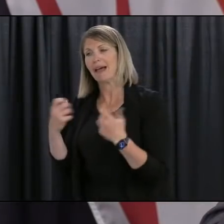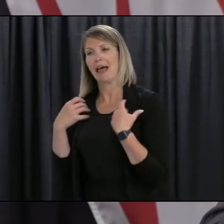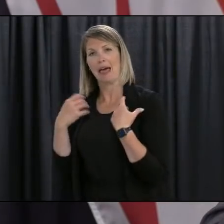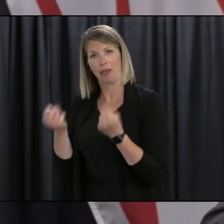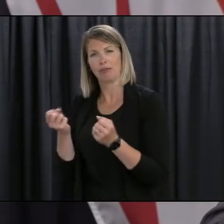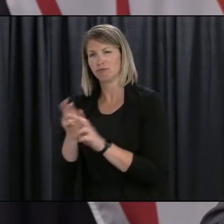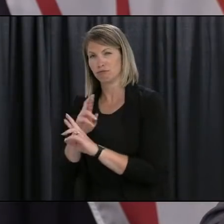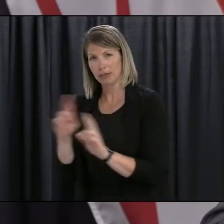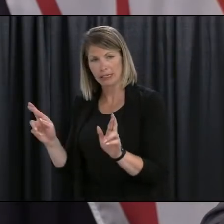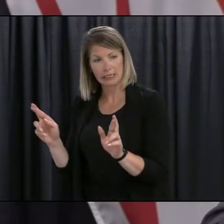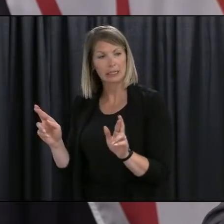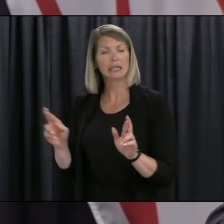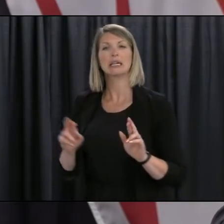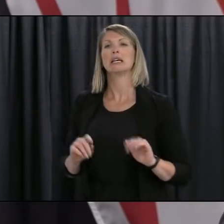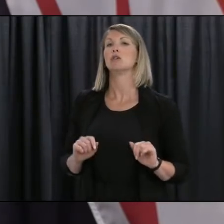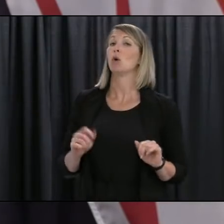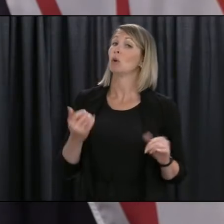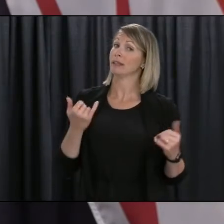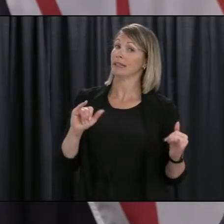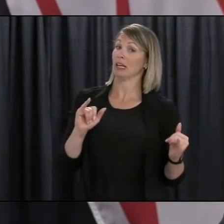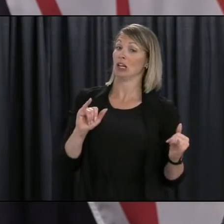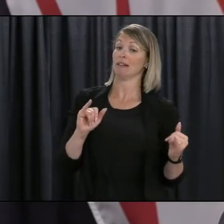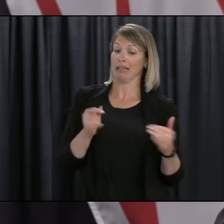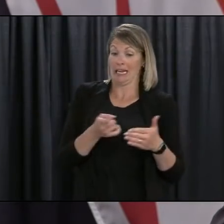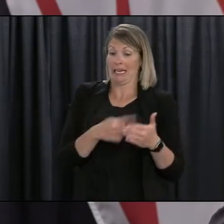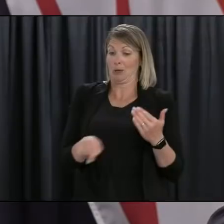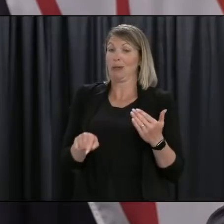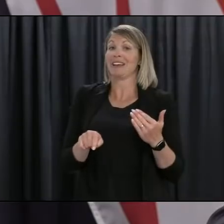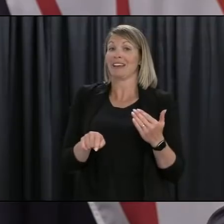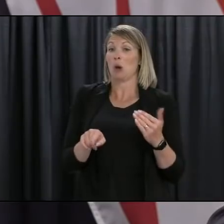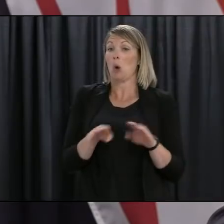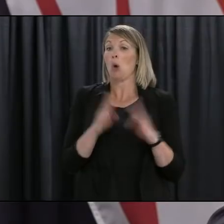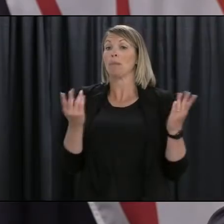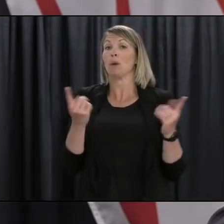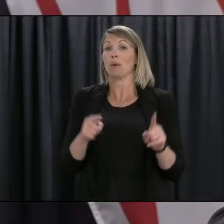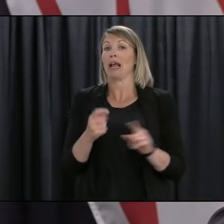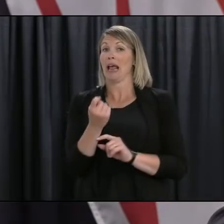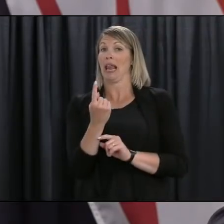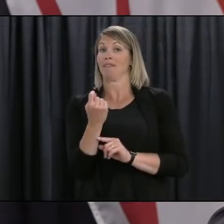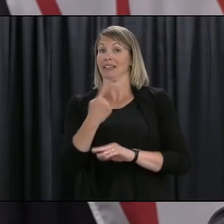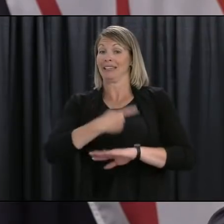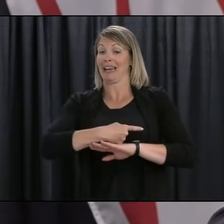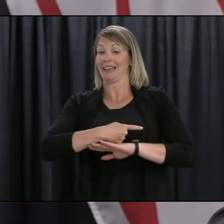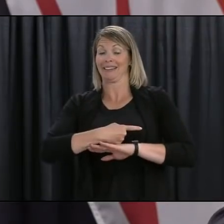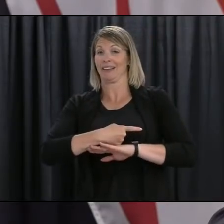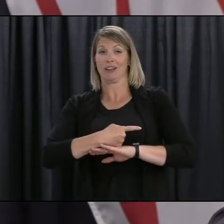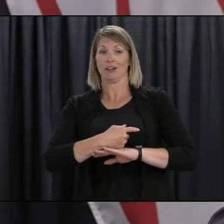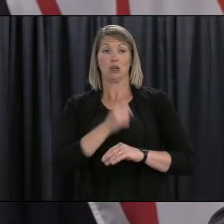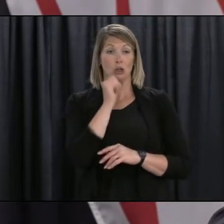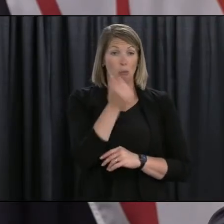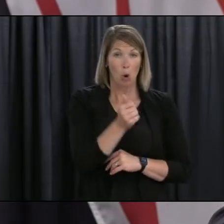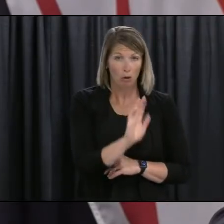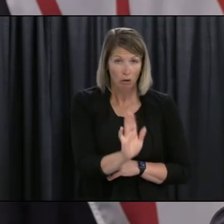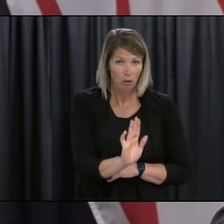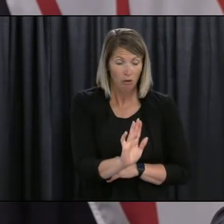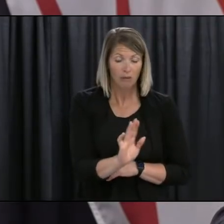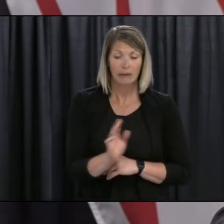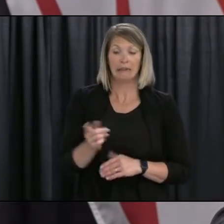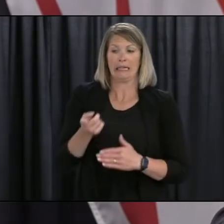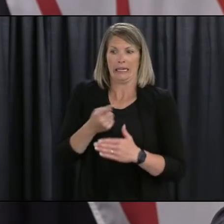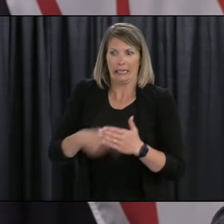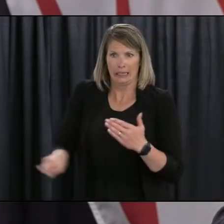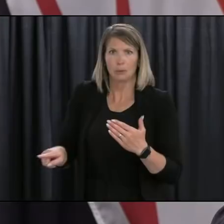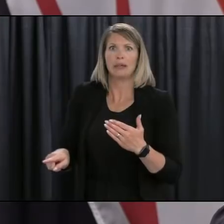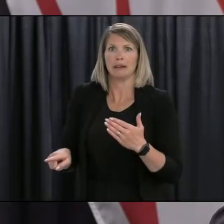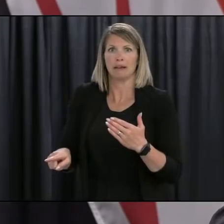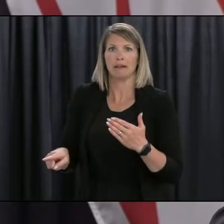we are. We're still 11 days away. One thing that has been asked of us as well is that when you're prepared to make a decision and put some